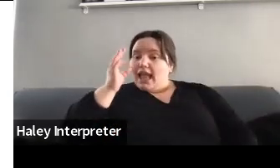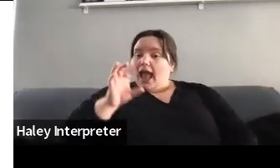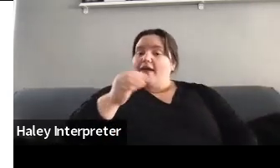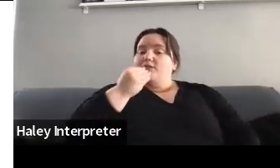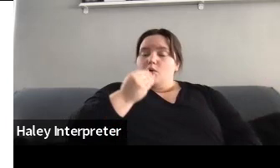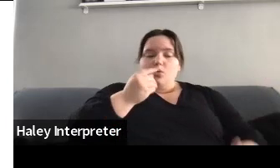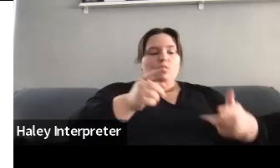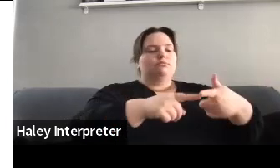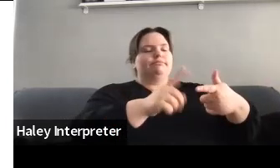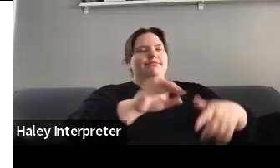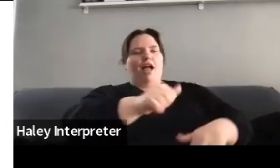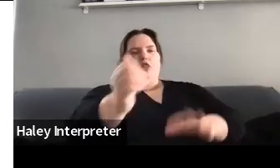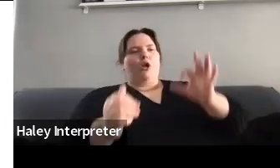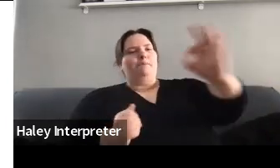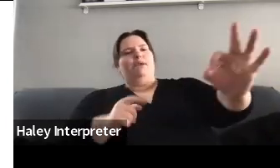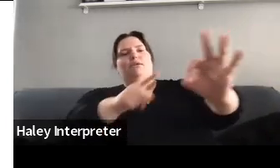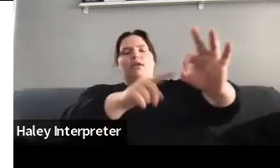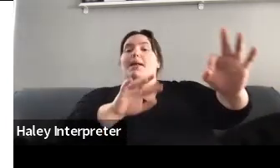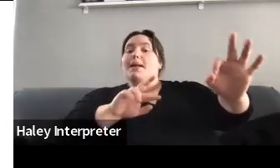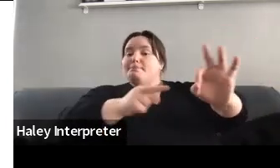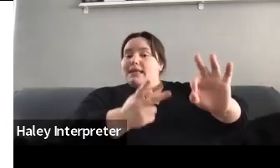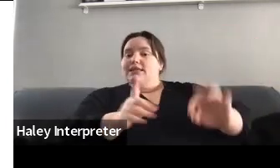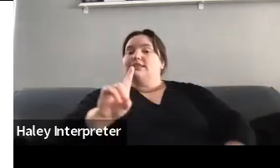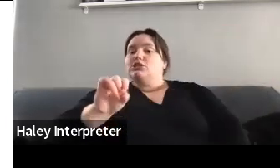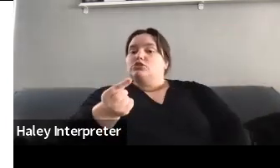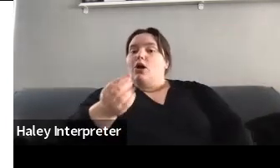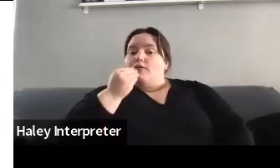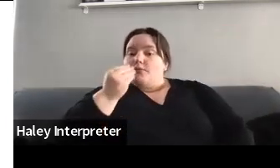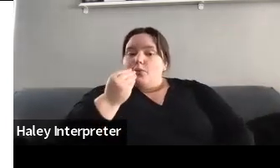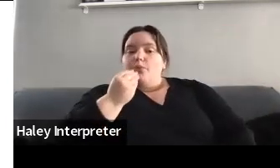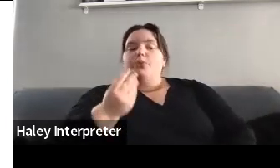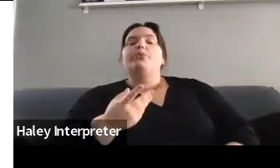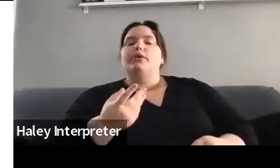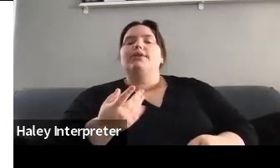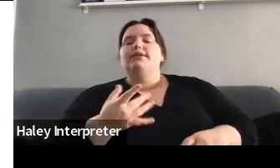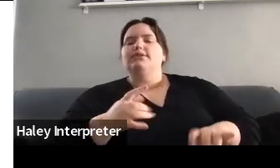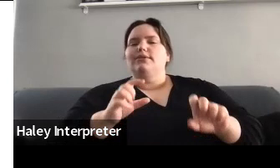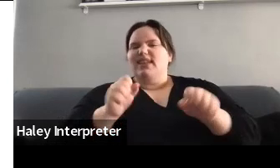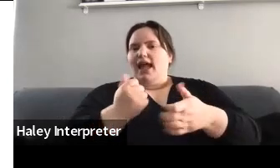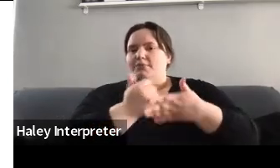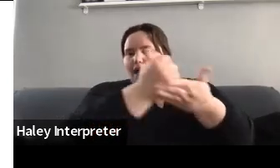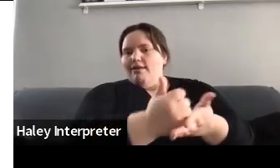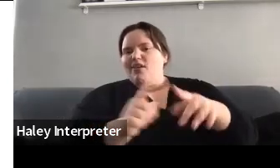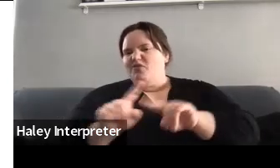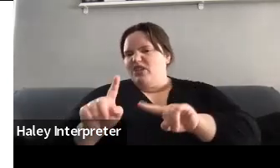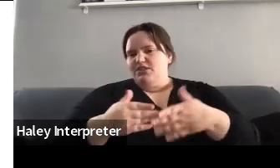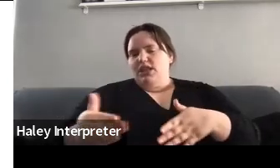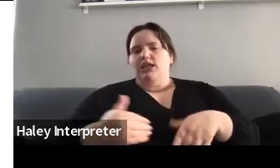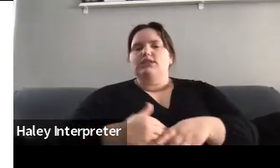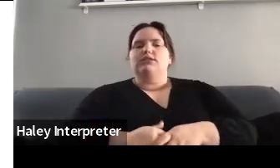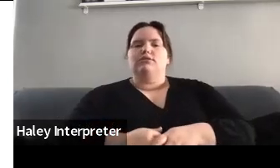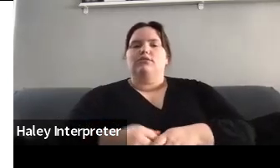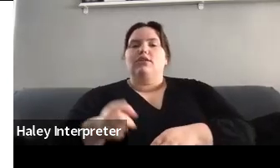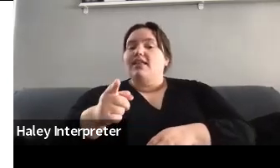kind of system that you would want to set up to use that would be helpful with the bump dots. There's also a product called the